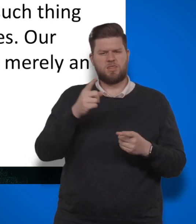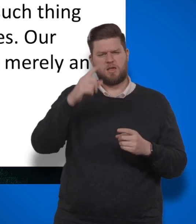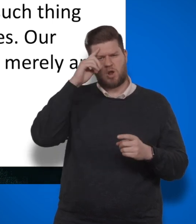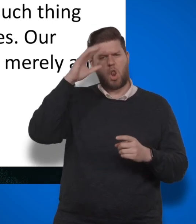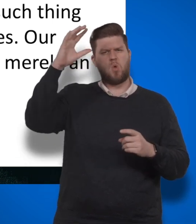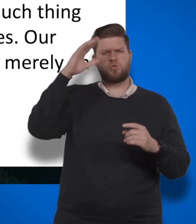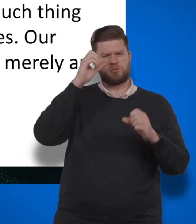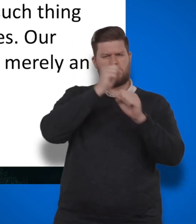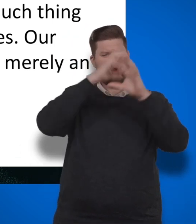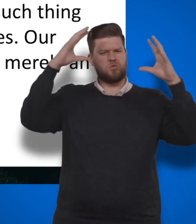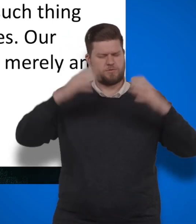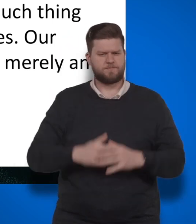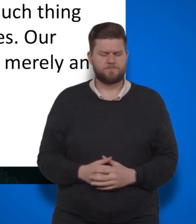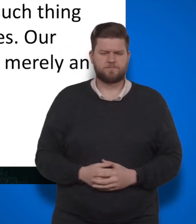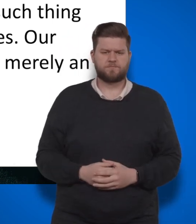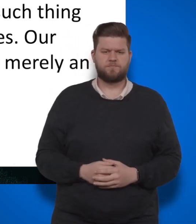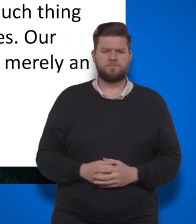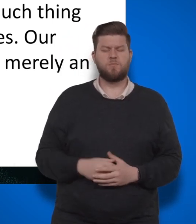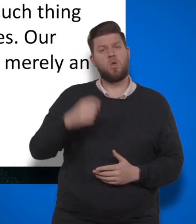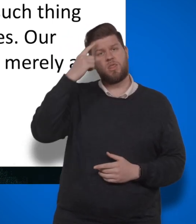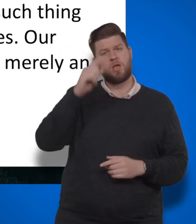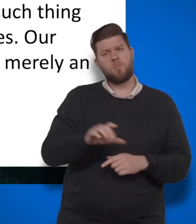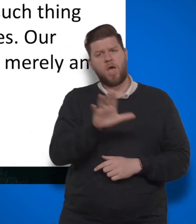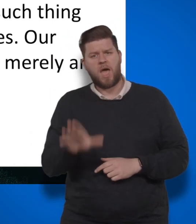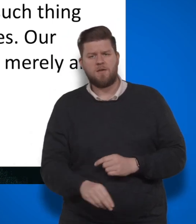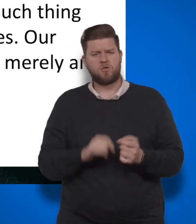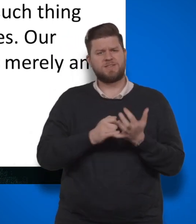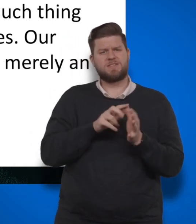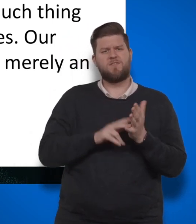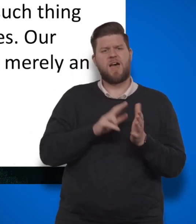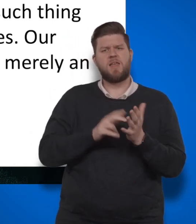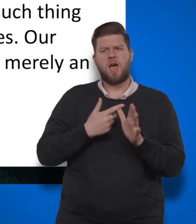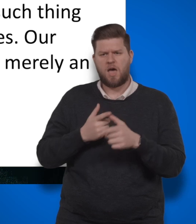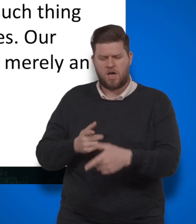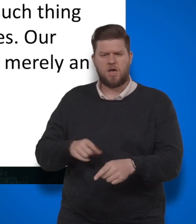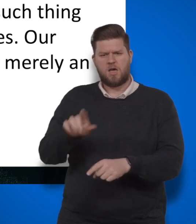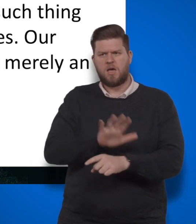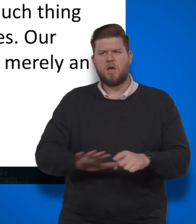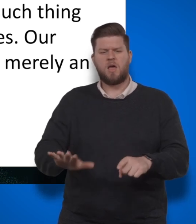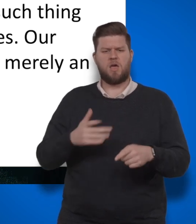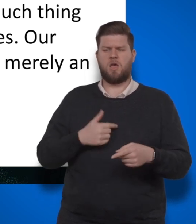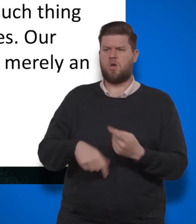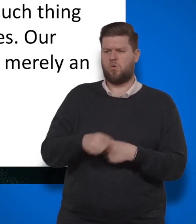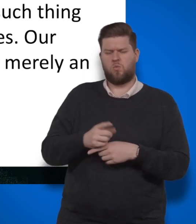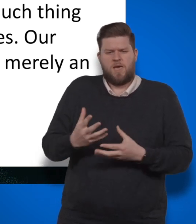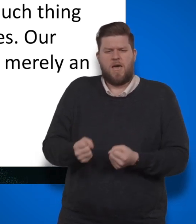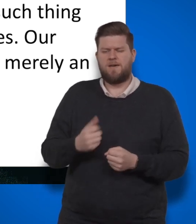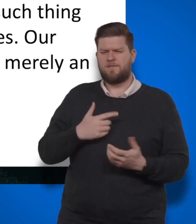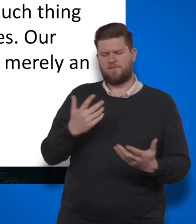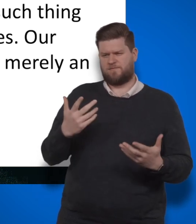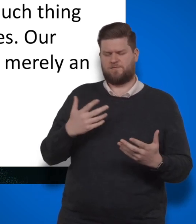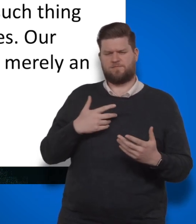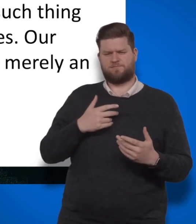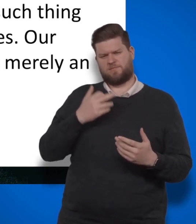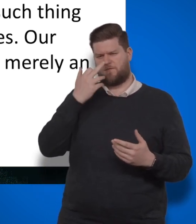African savannah to create this illusion that we were able to choose. But in